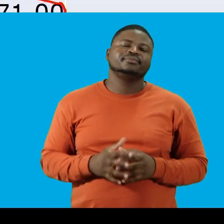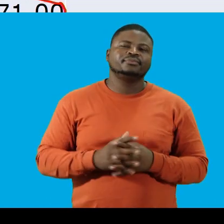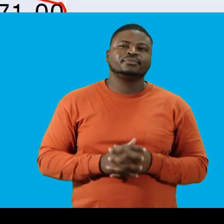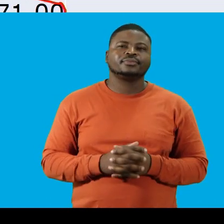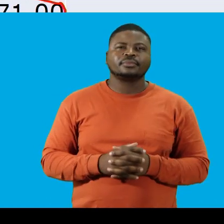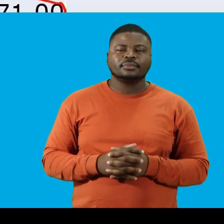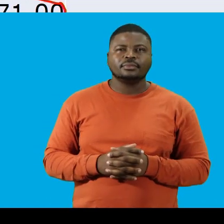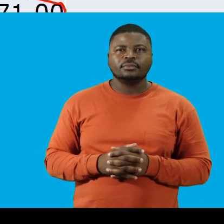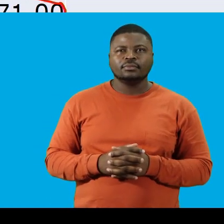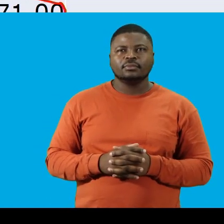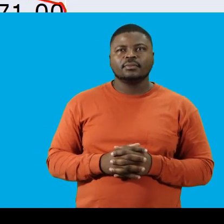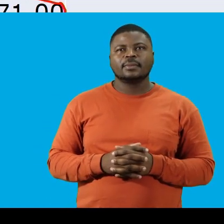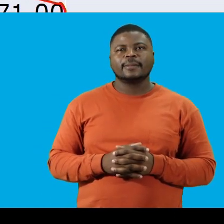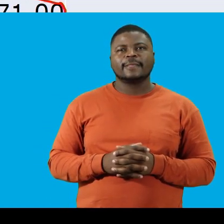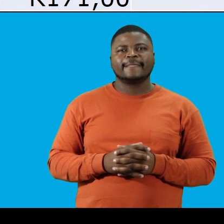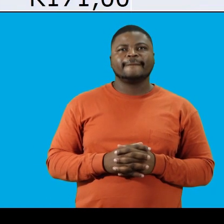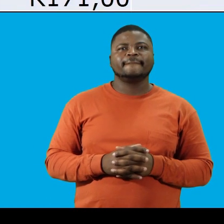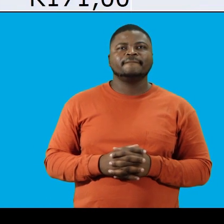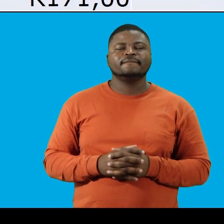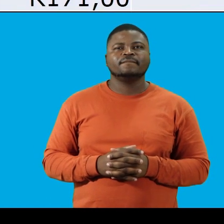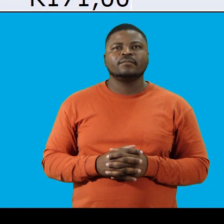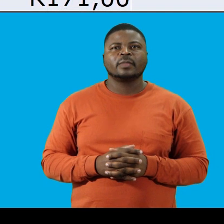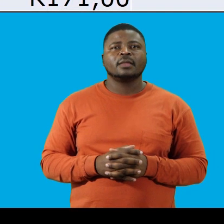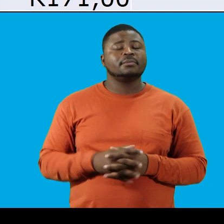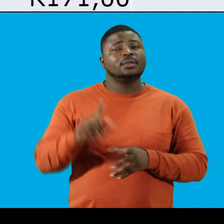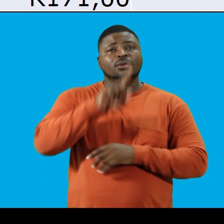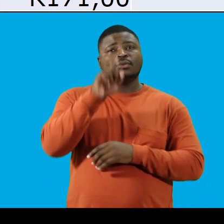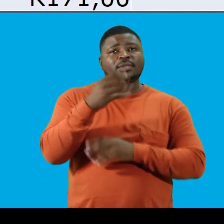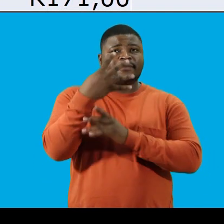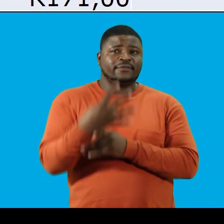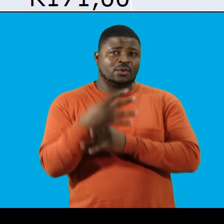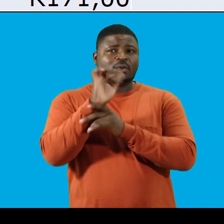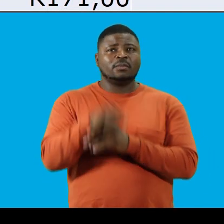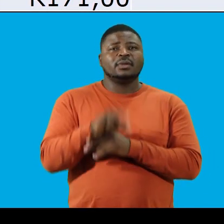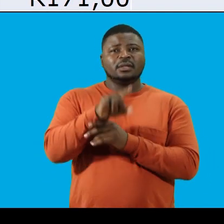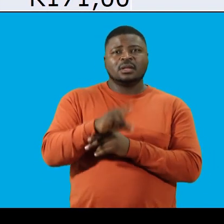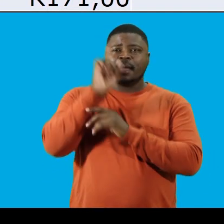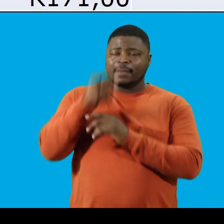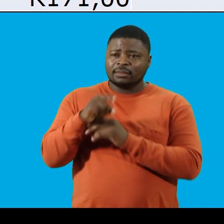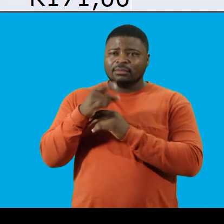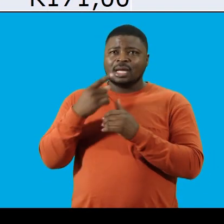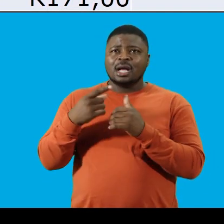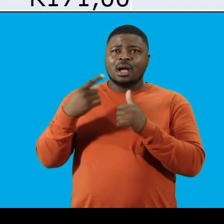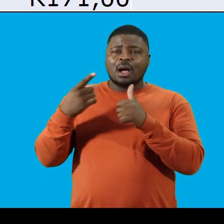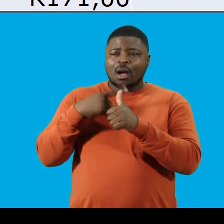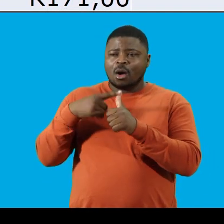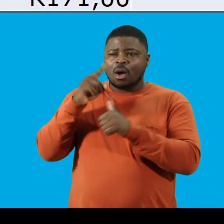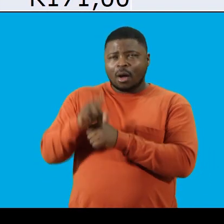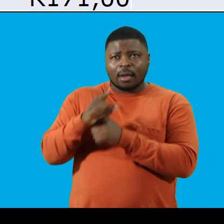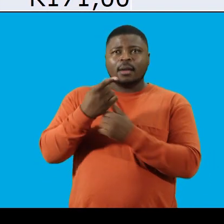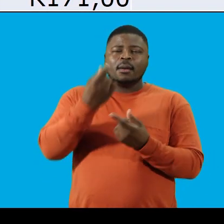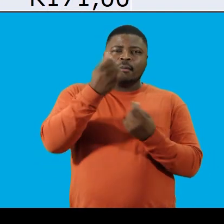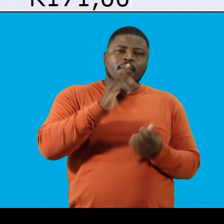in 2021. Question 4, determine the total cost for a